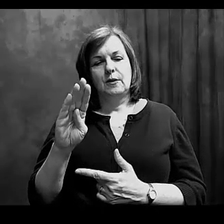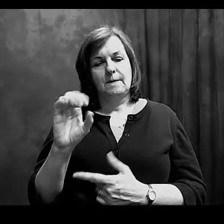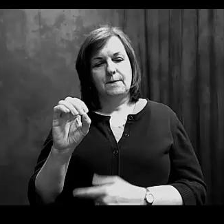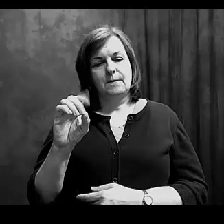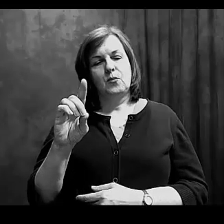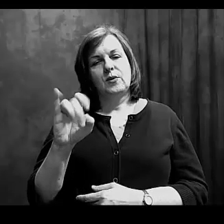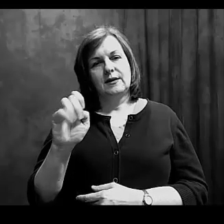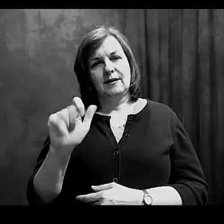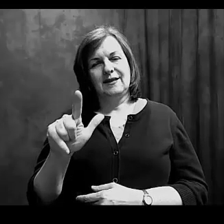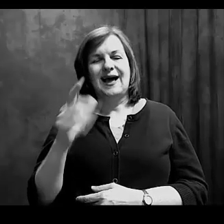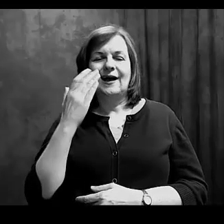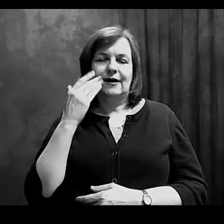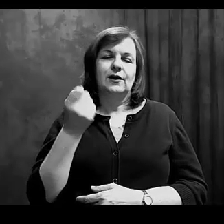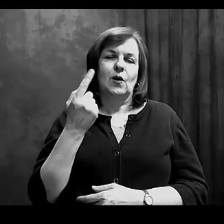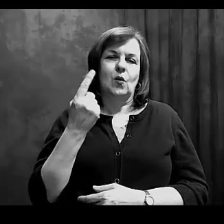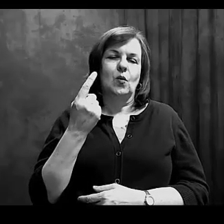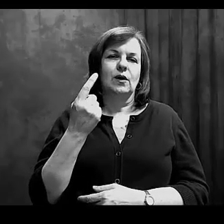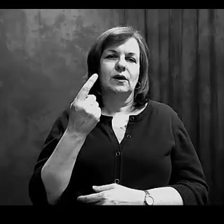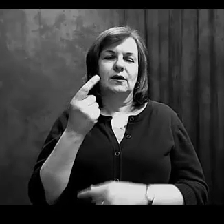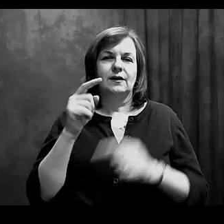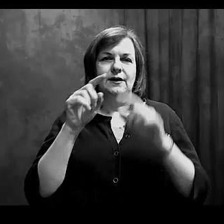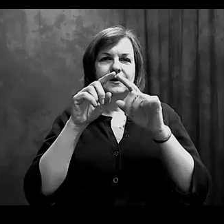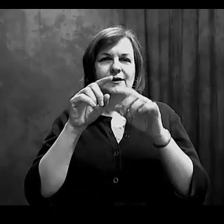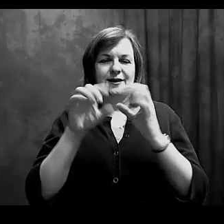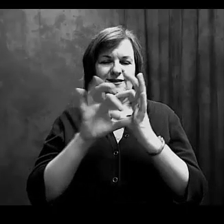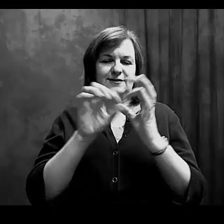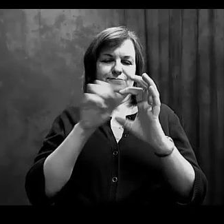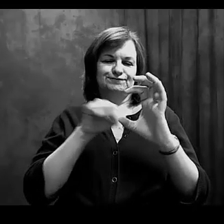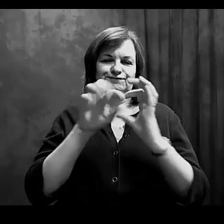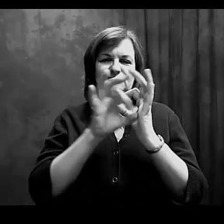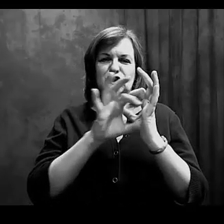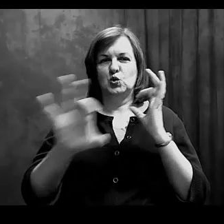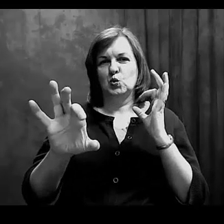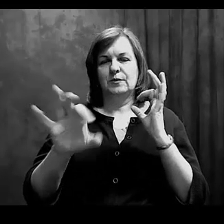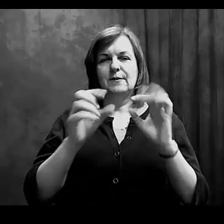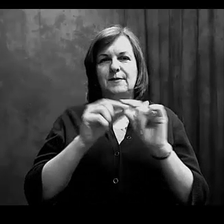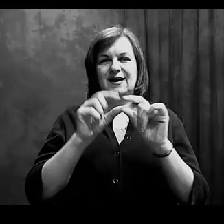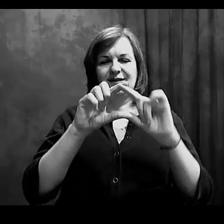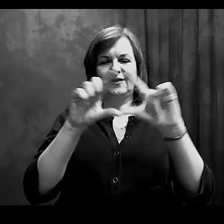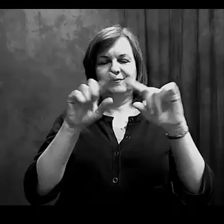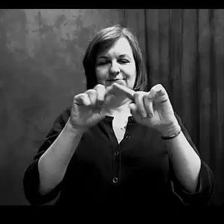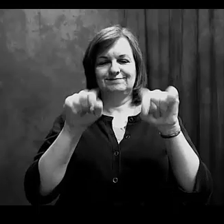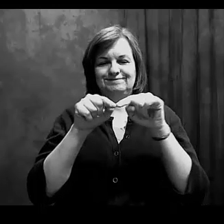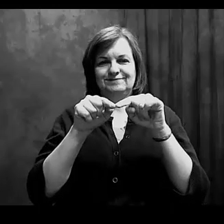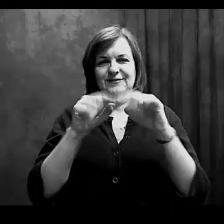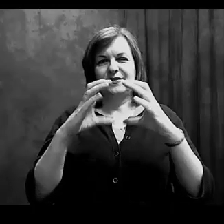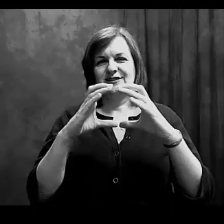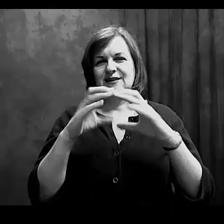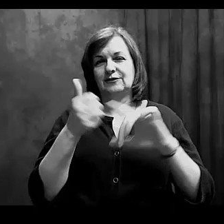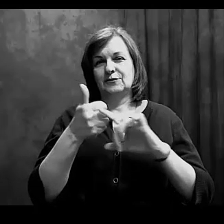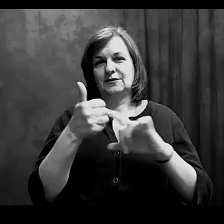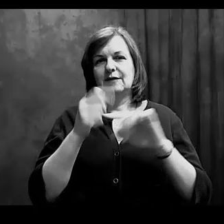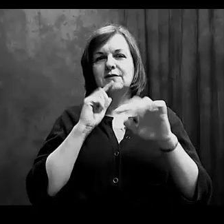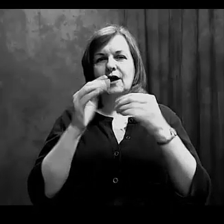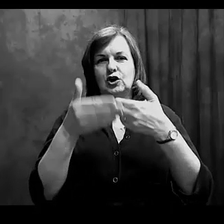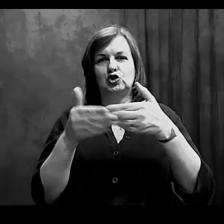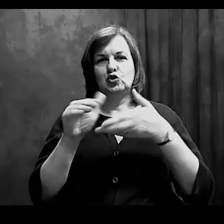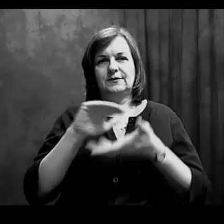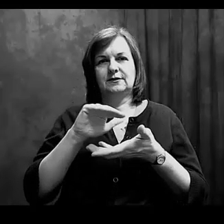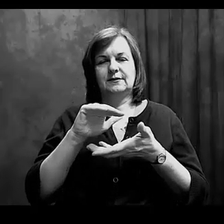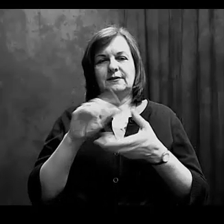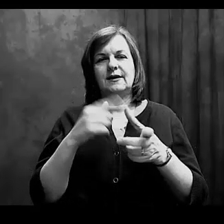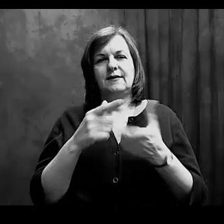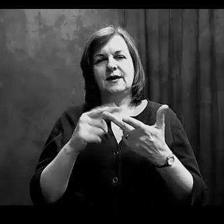cuboidal. Now, yes, I understand they have these cubes in a tube shape for you, but the cells themselves are